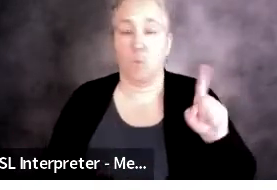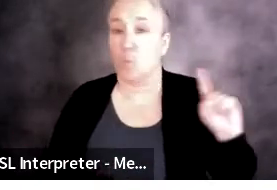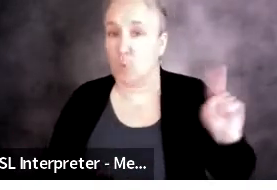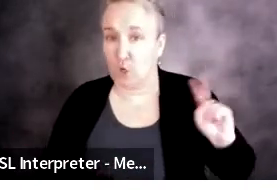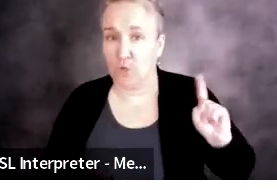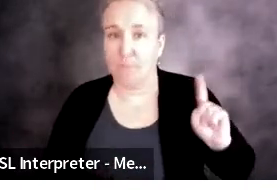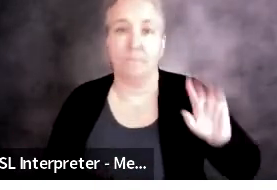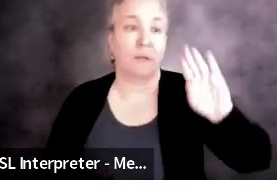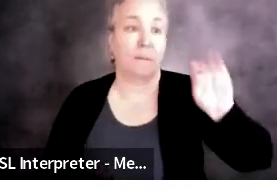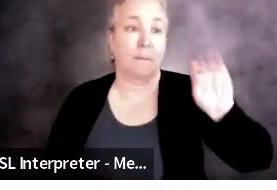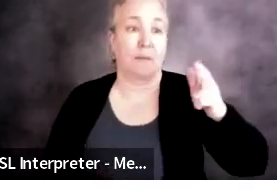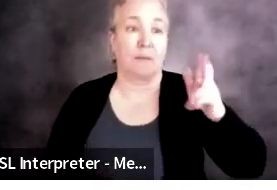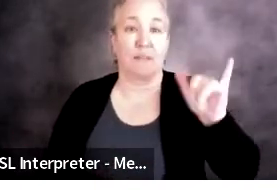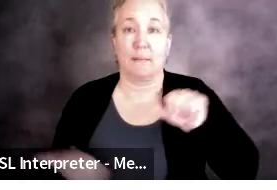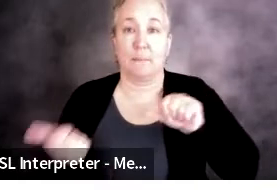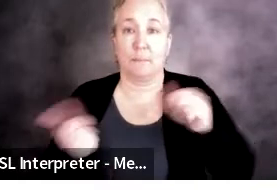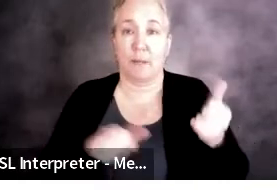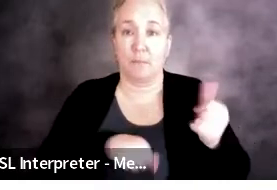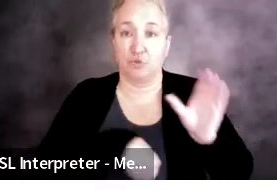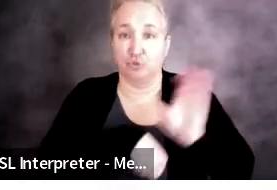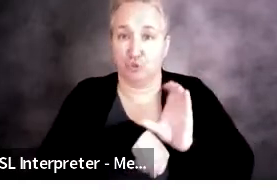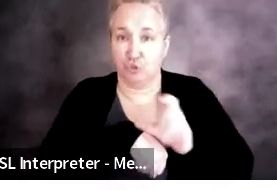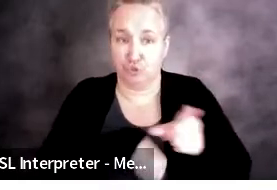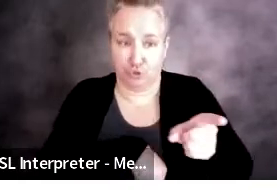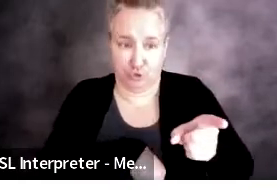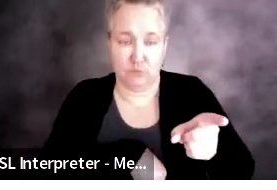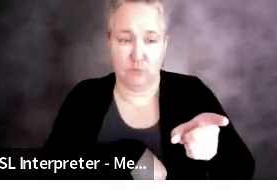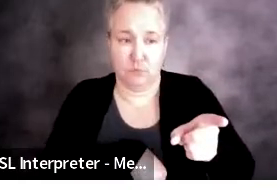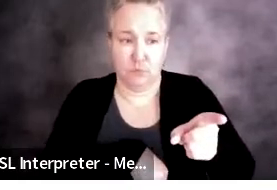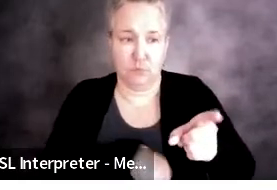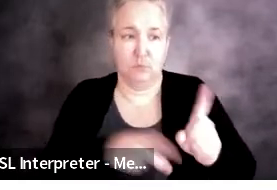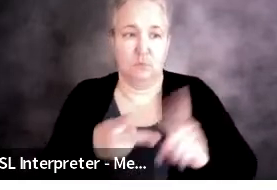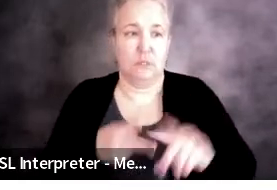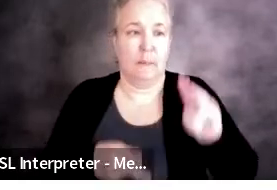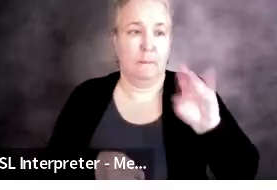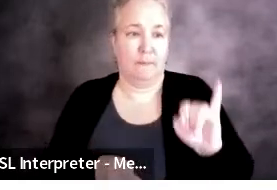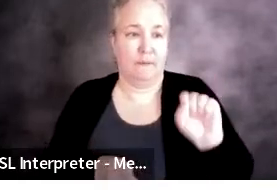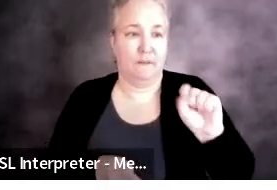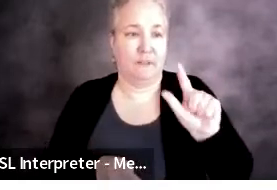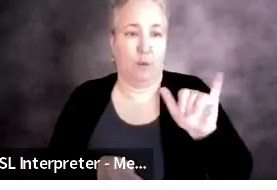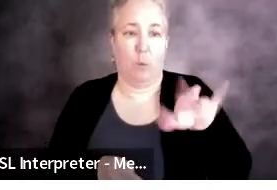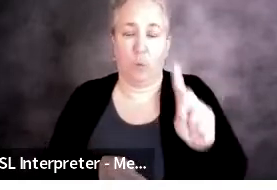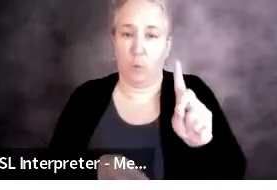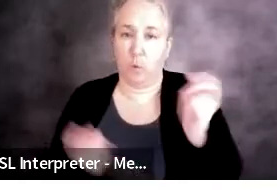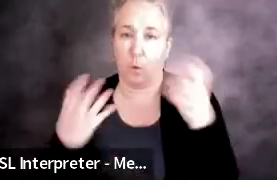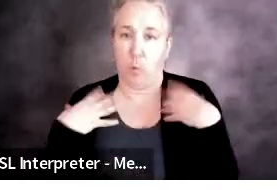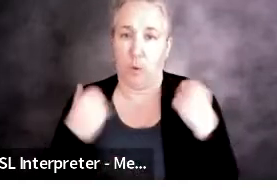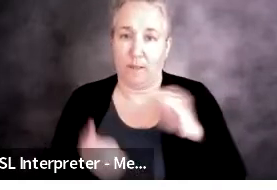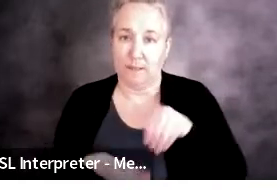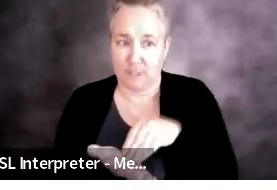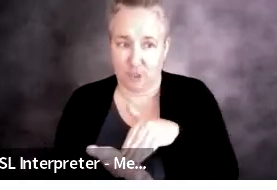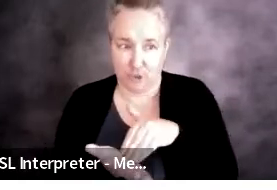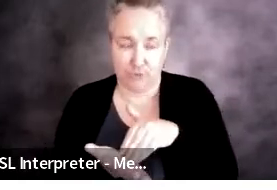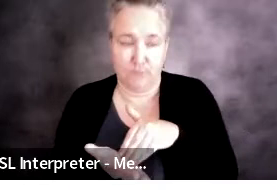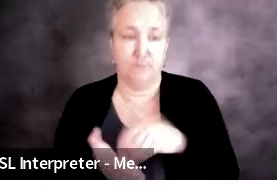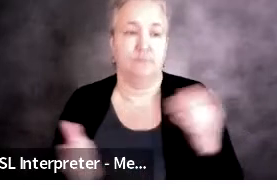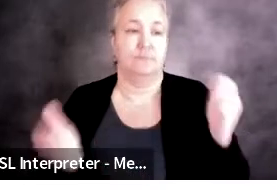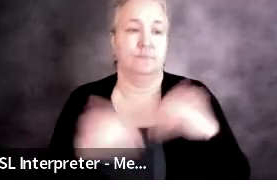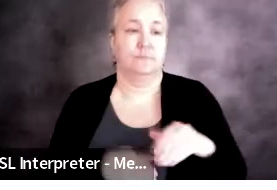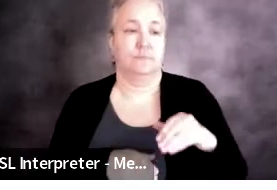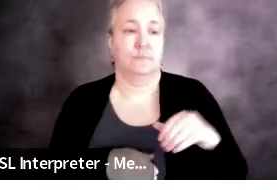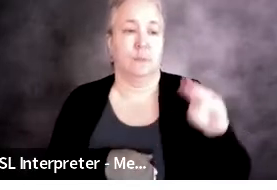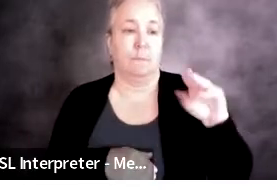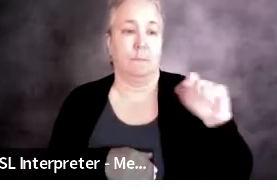Bethany Baptist Church. You have My Salud Wellness Center,